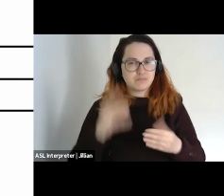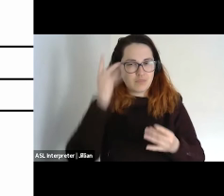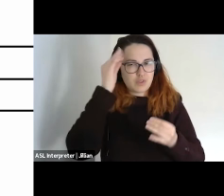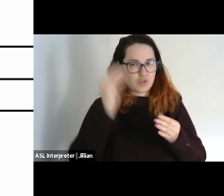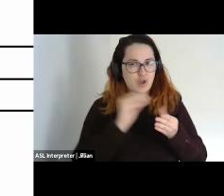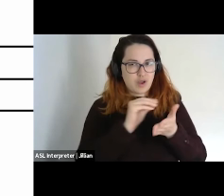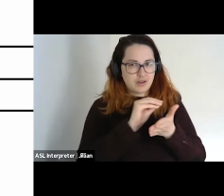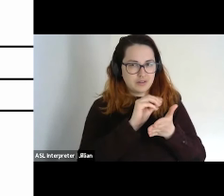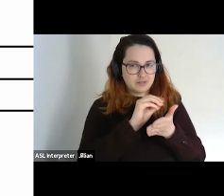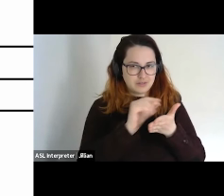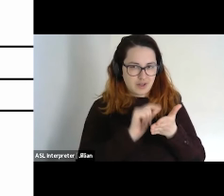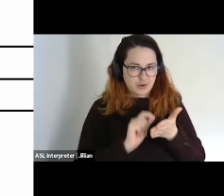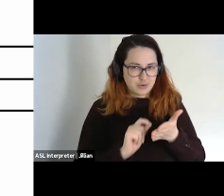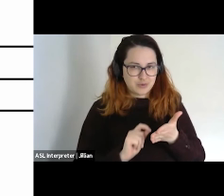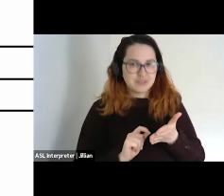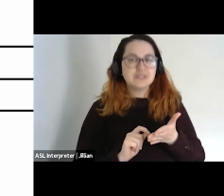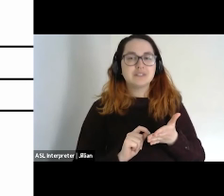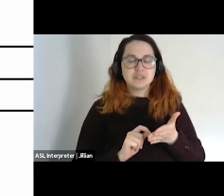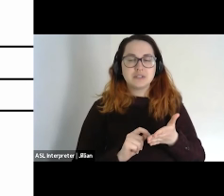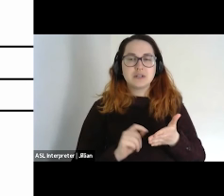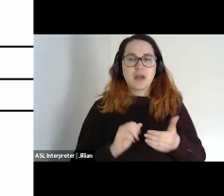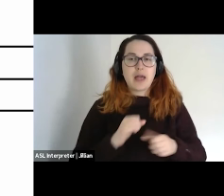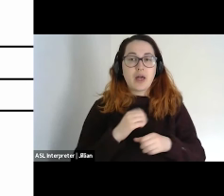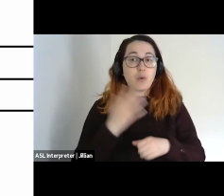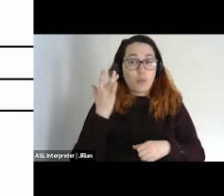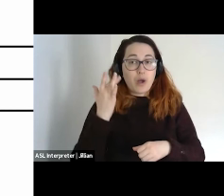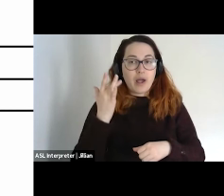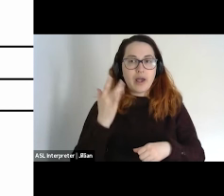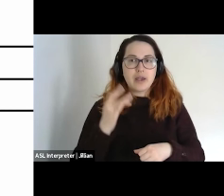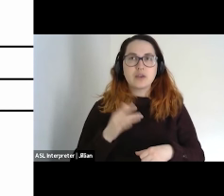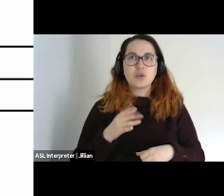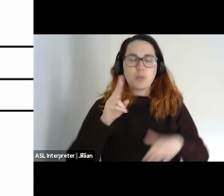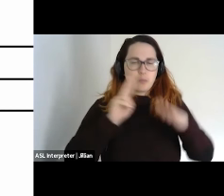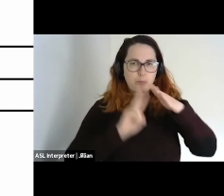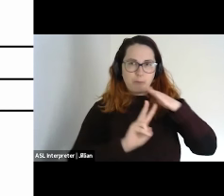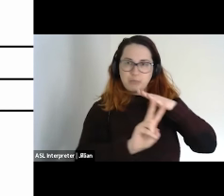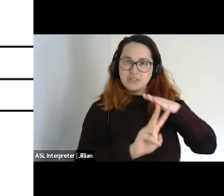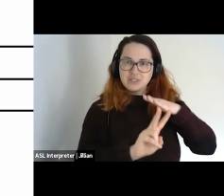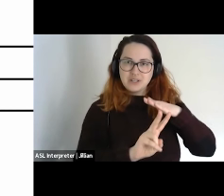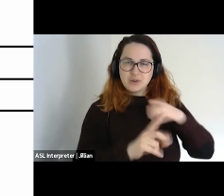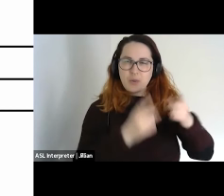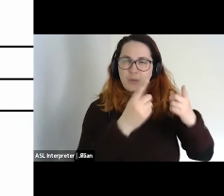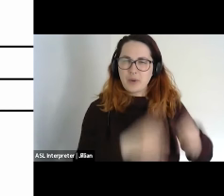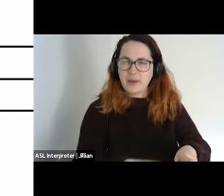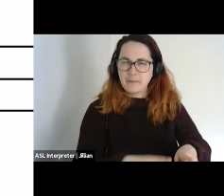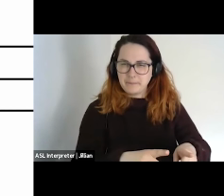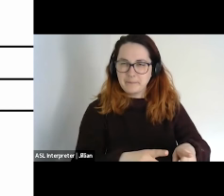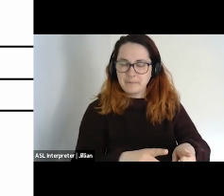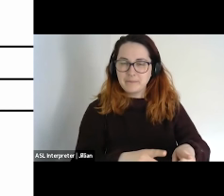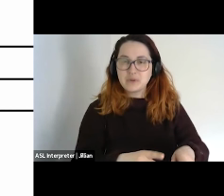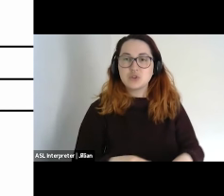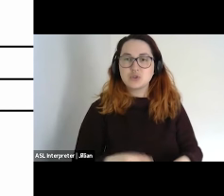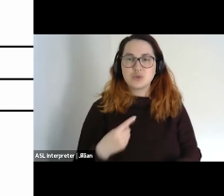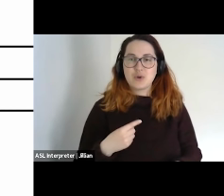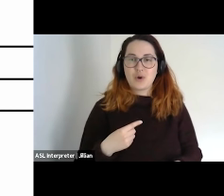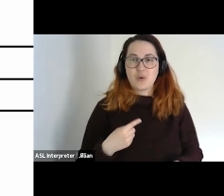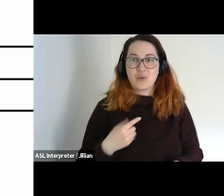to help you to create that prediction, because I think when it comes to being a people pleaser, we anticipate what somebody